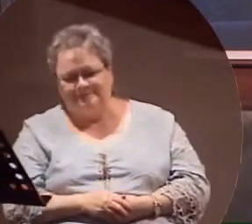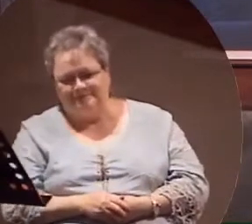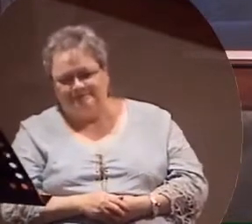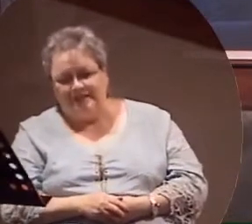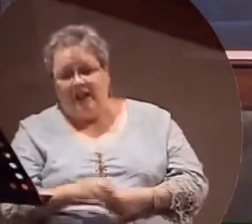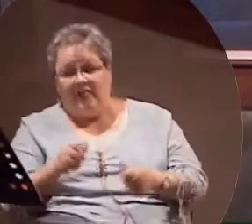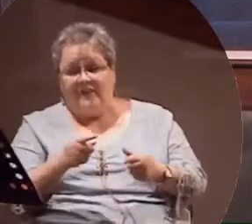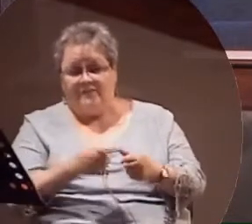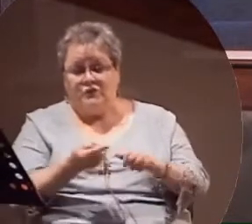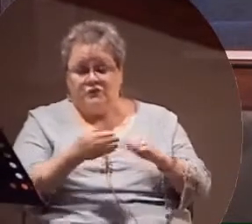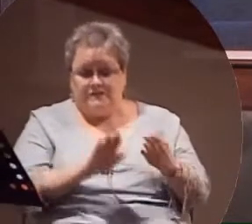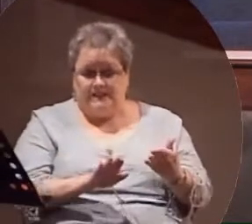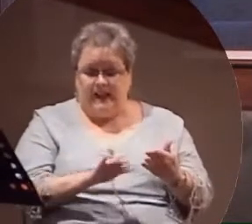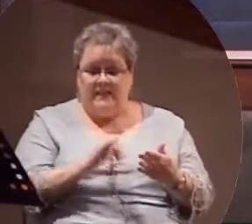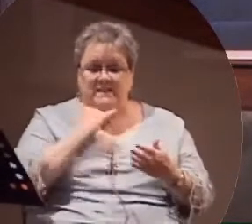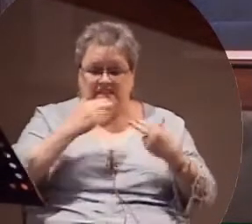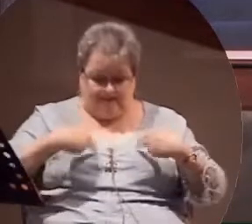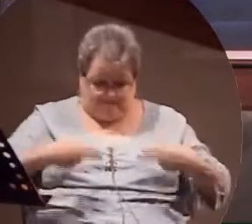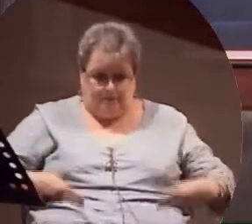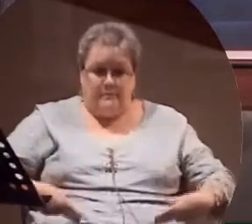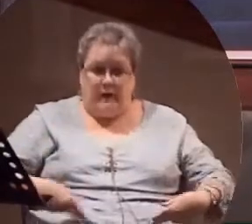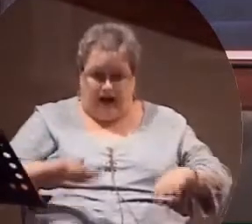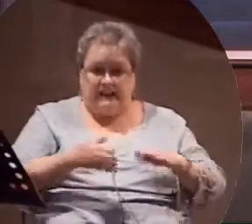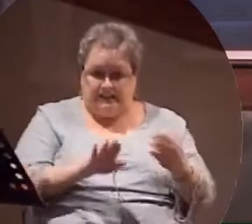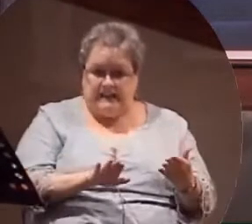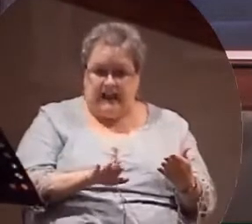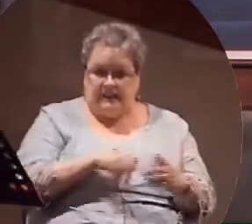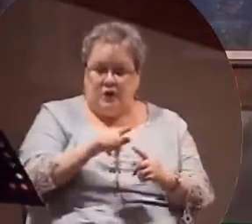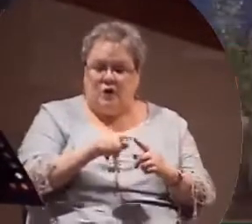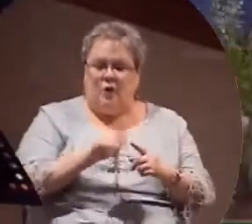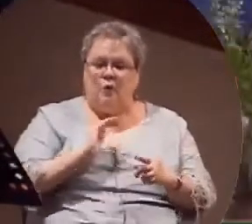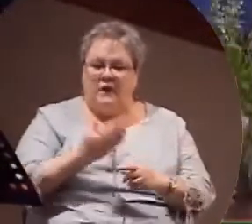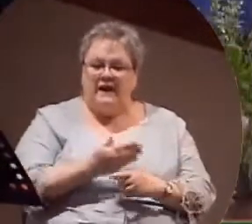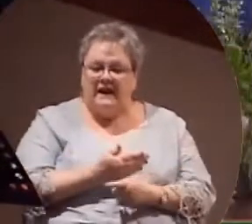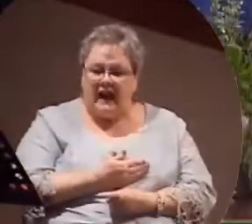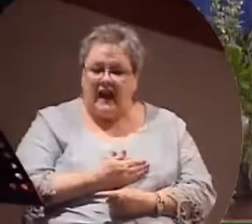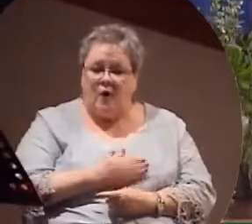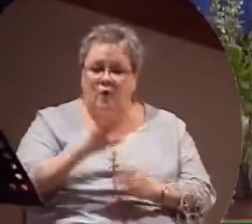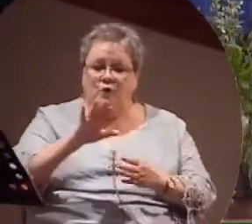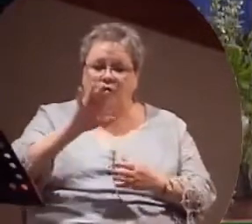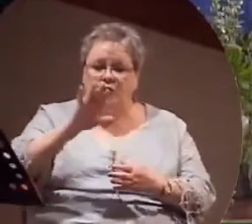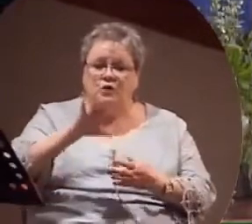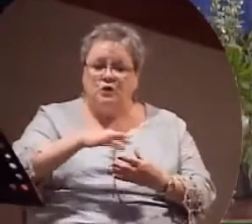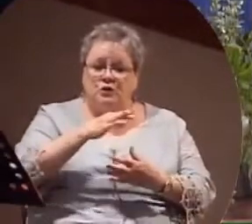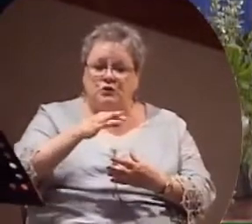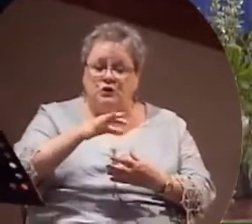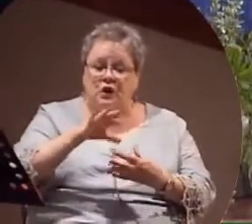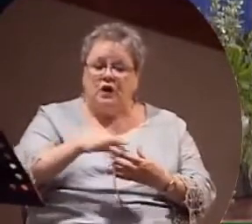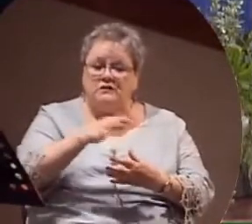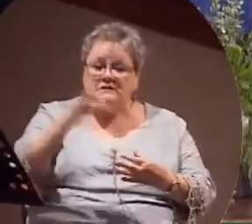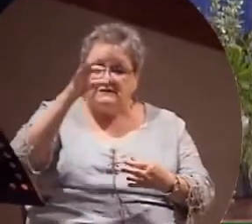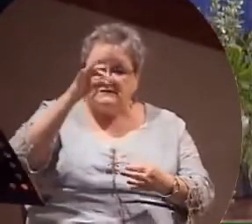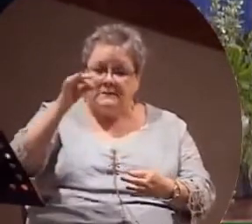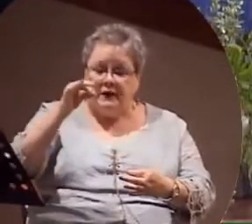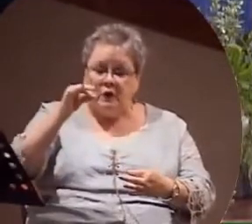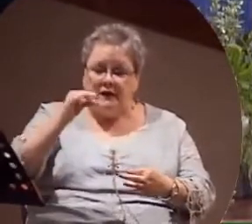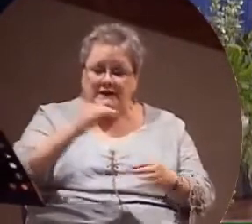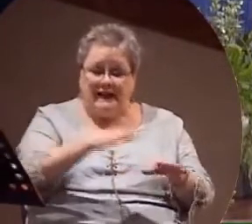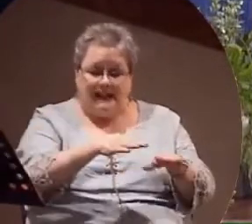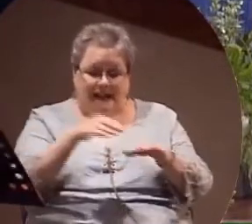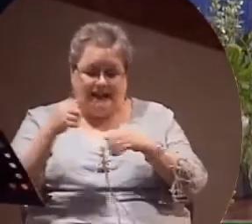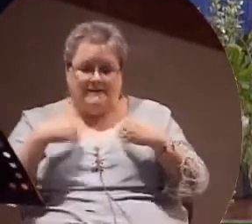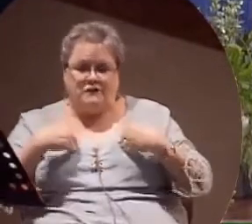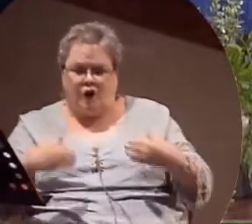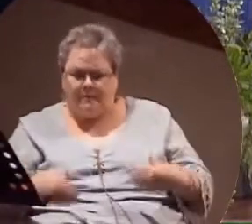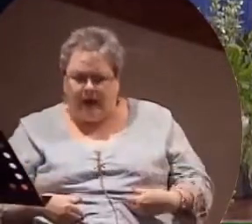The first death is a physical death. When our soul departs from our body, whatever causes that, stroke, heart